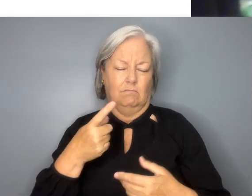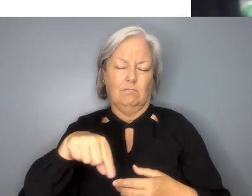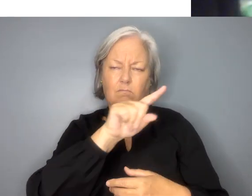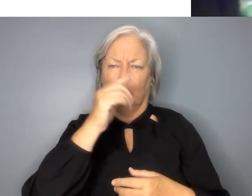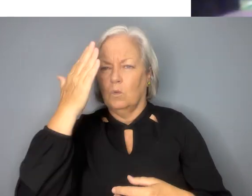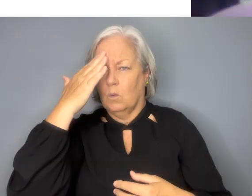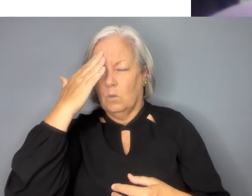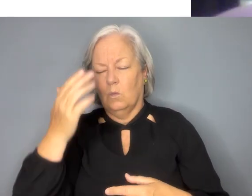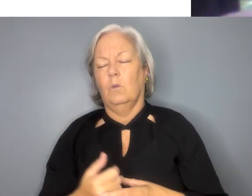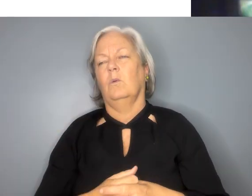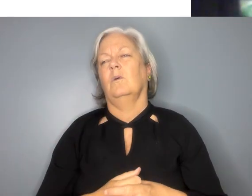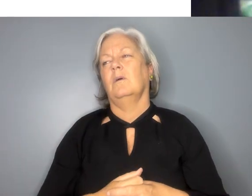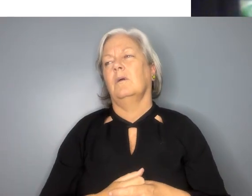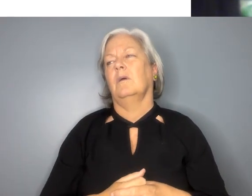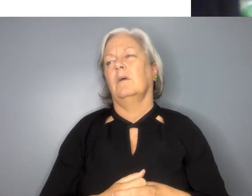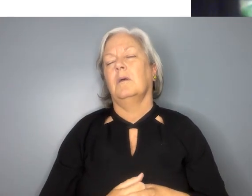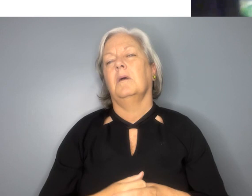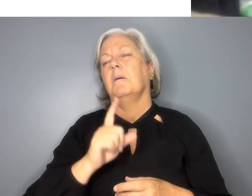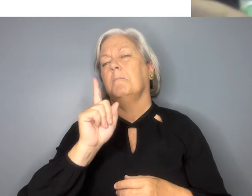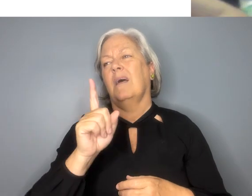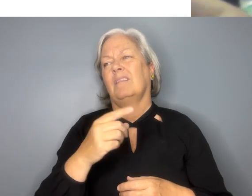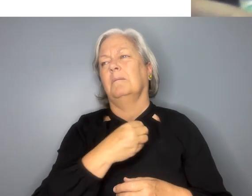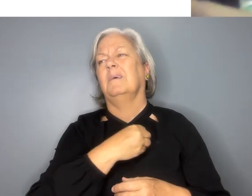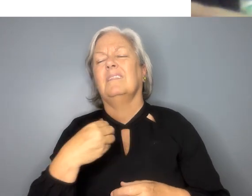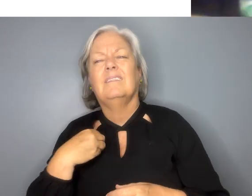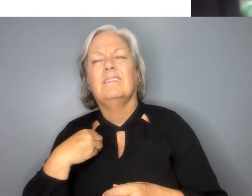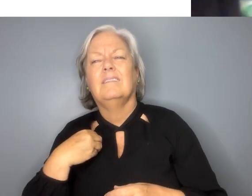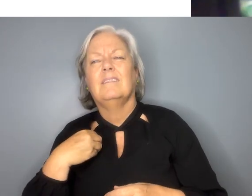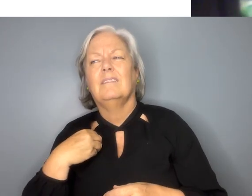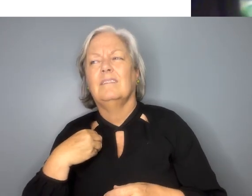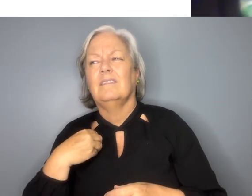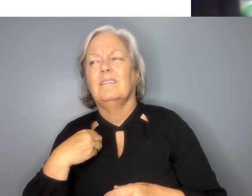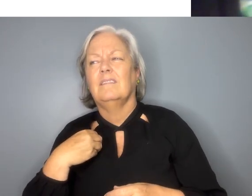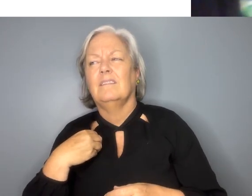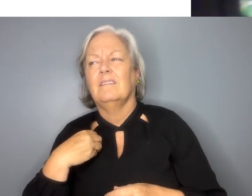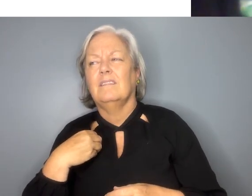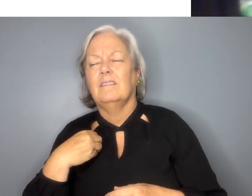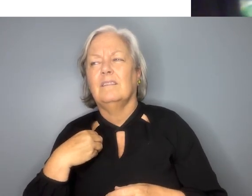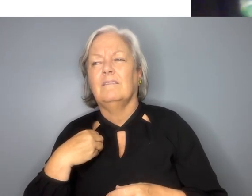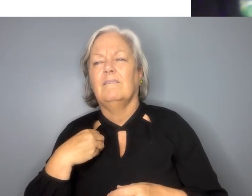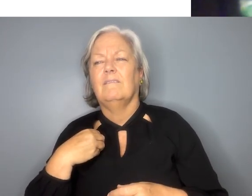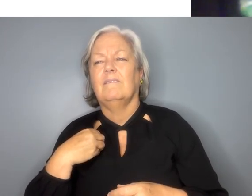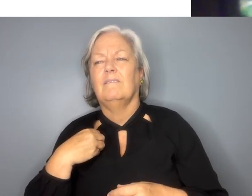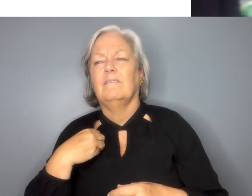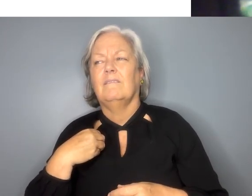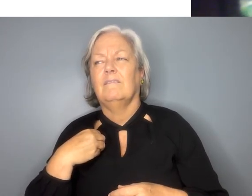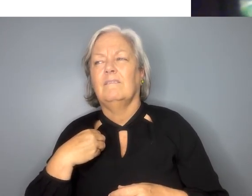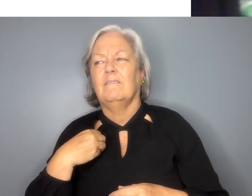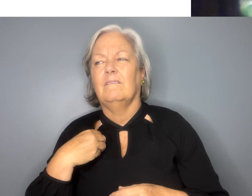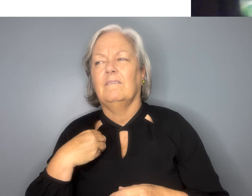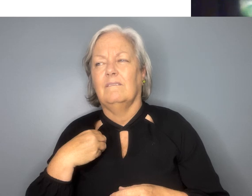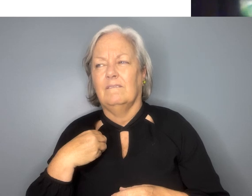that. However, when we discuss medicalization, we aren't talking about medicalization in the sense